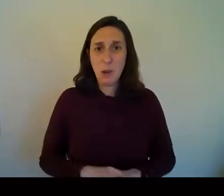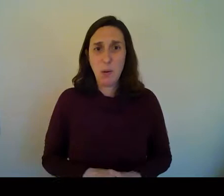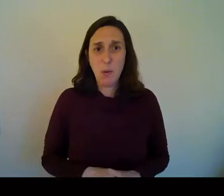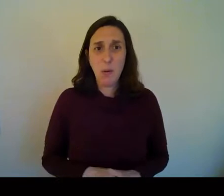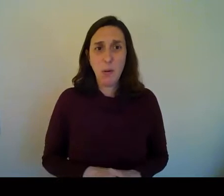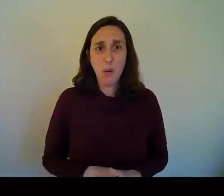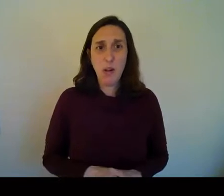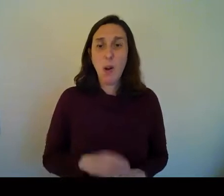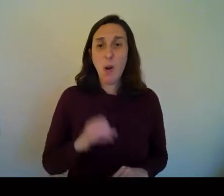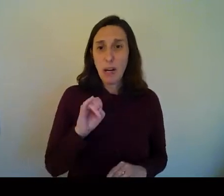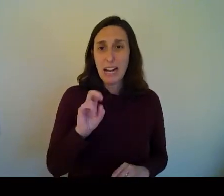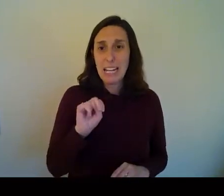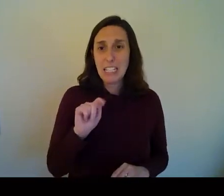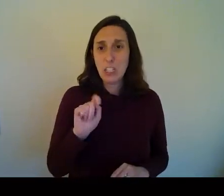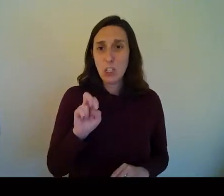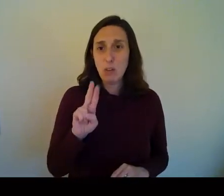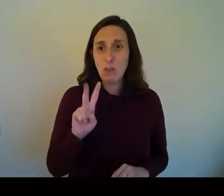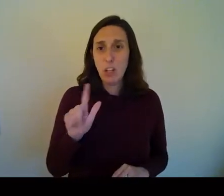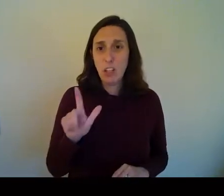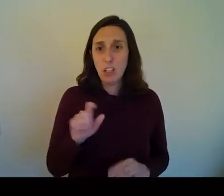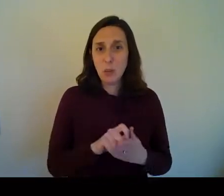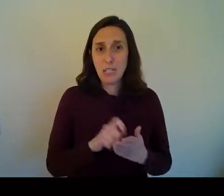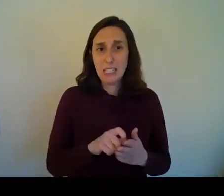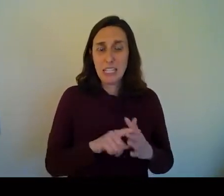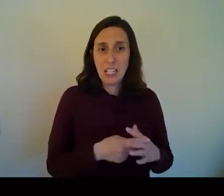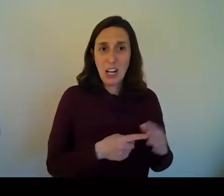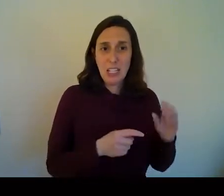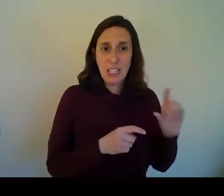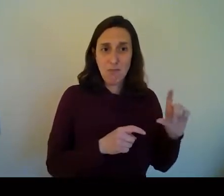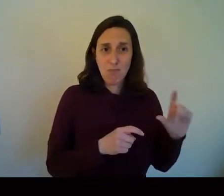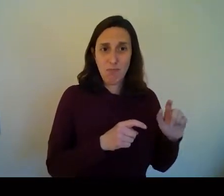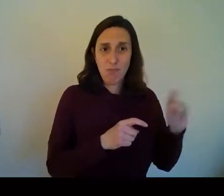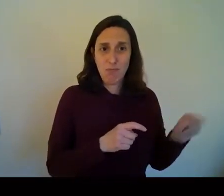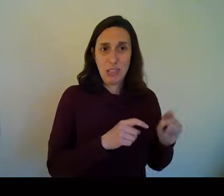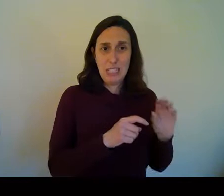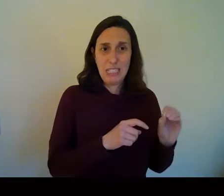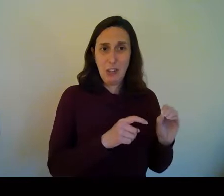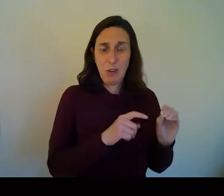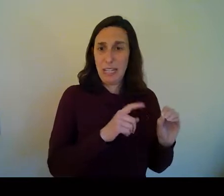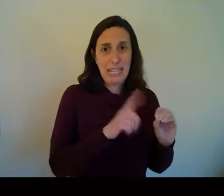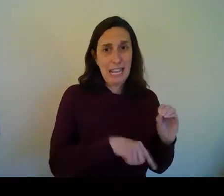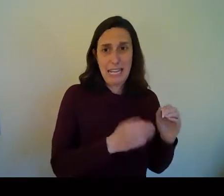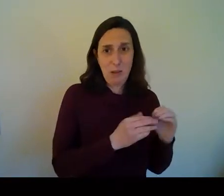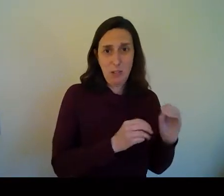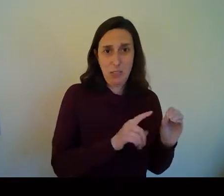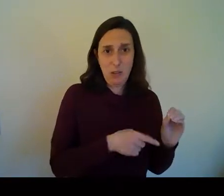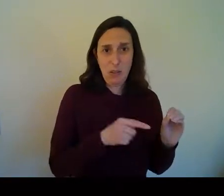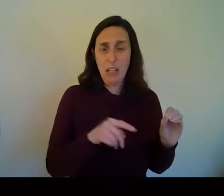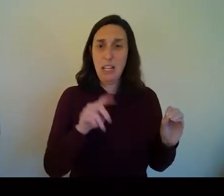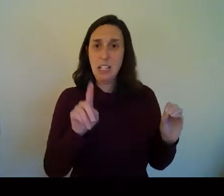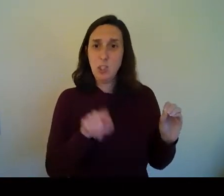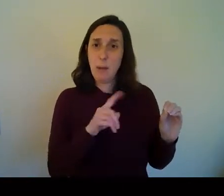Or in interval notation, I start at 0 and I can't equal 0, so I get the parenthesis out to infinity.